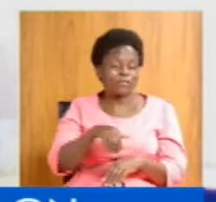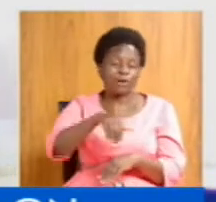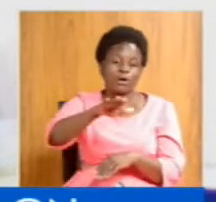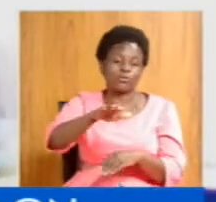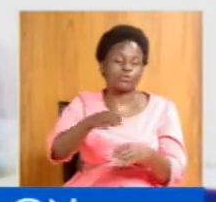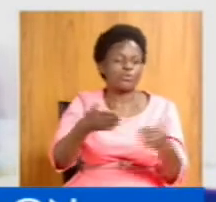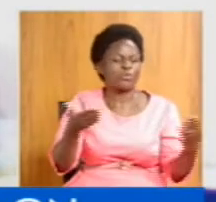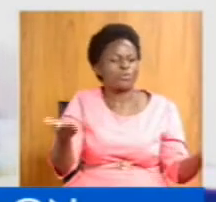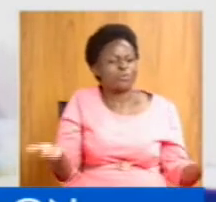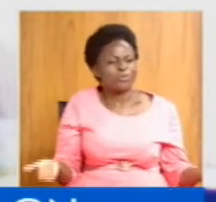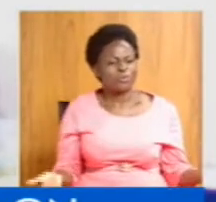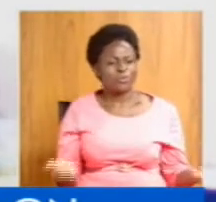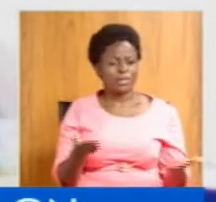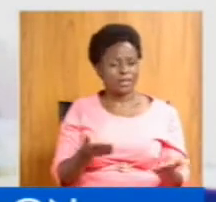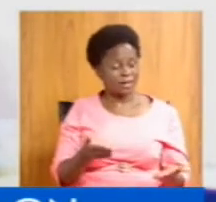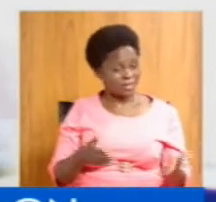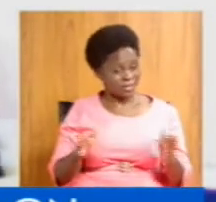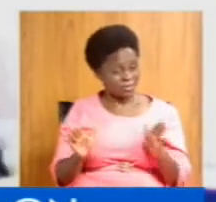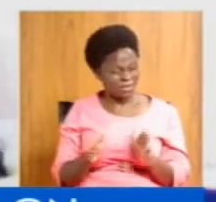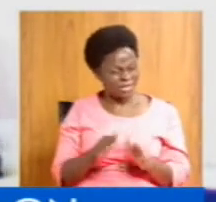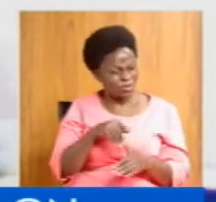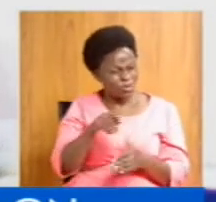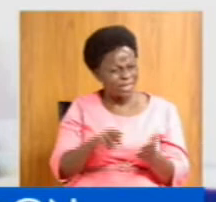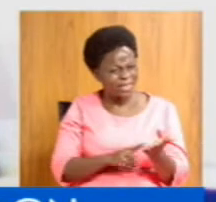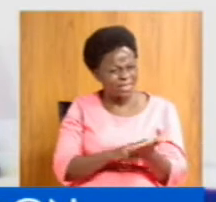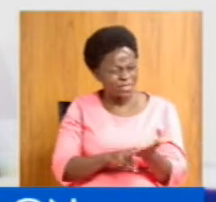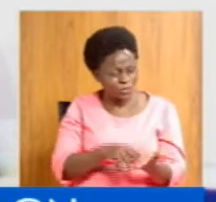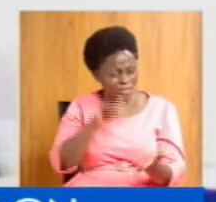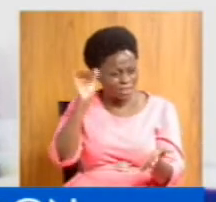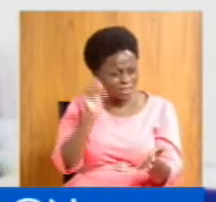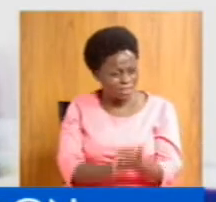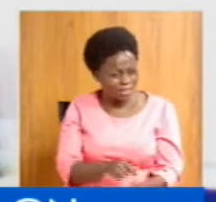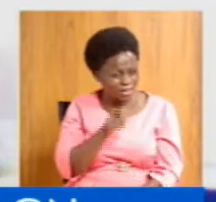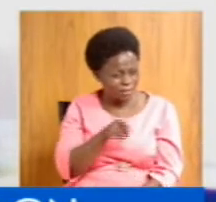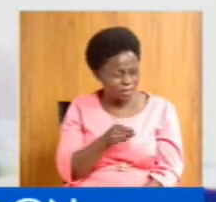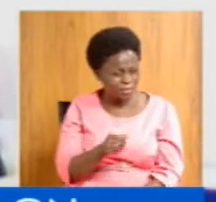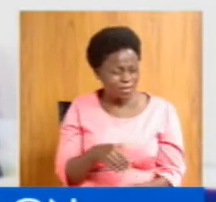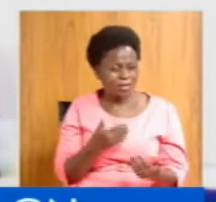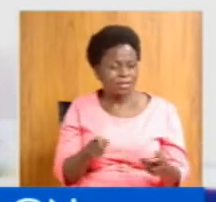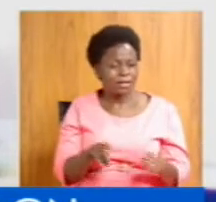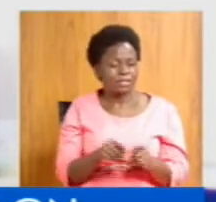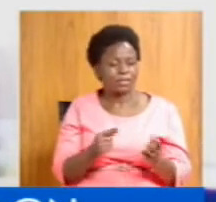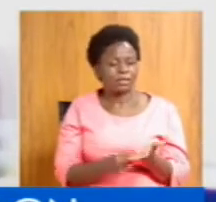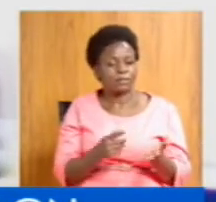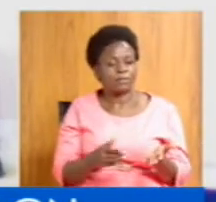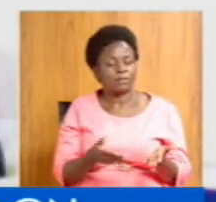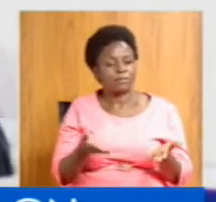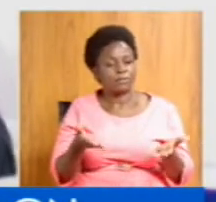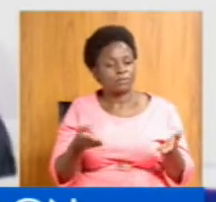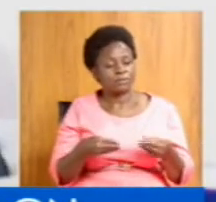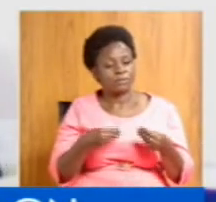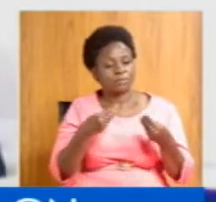anywhere whether it is concessional or it is not how we are using that particular money and that's when I said that as Ugandan I think we have